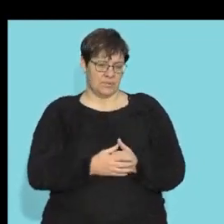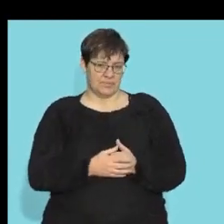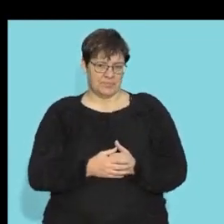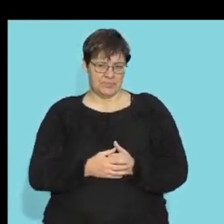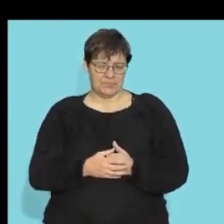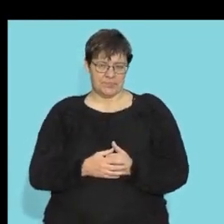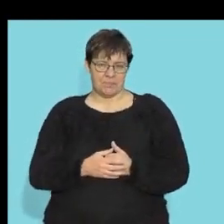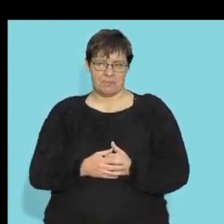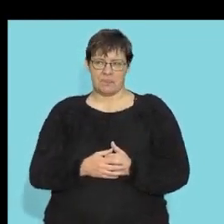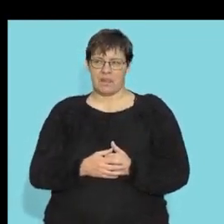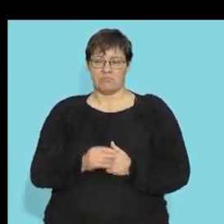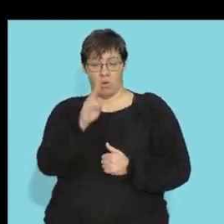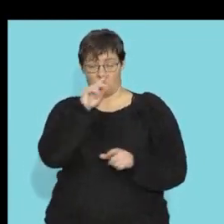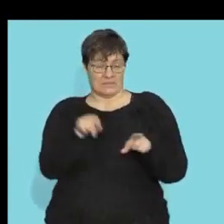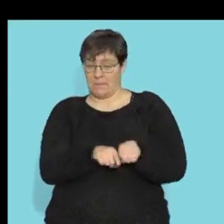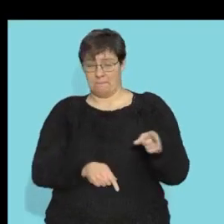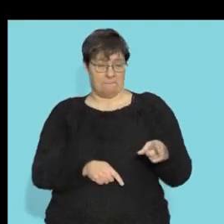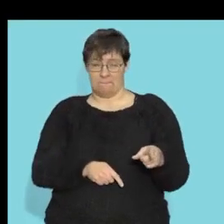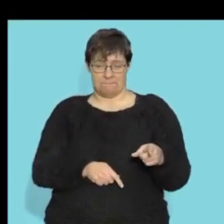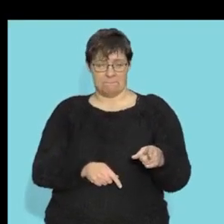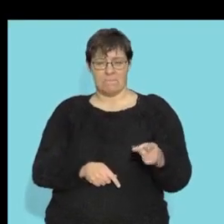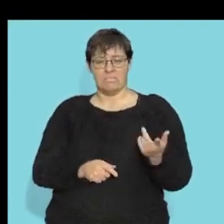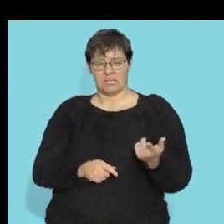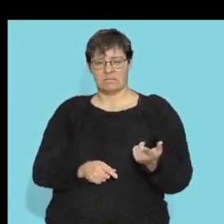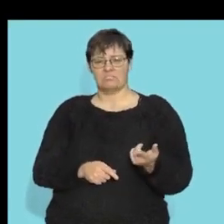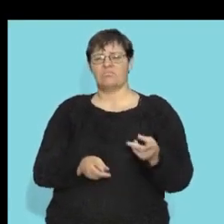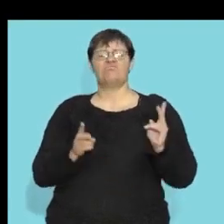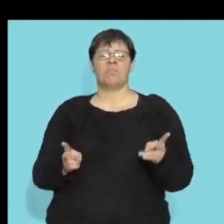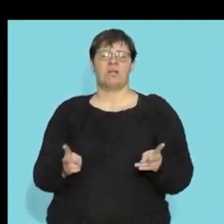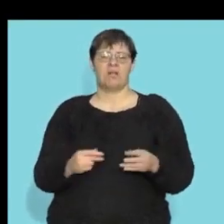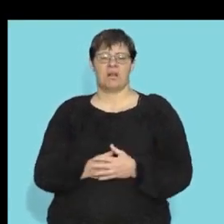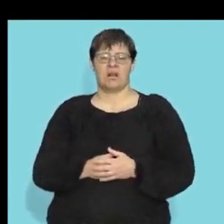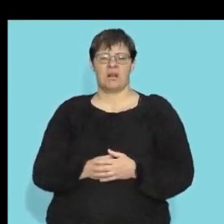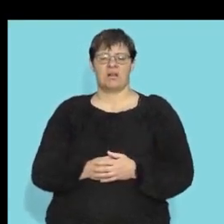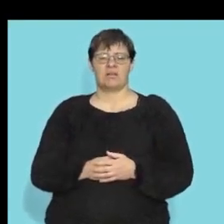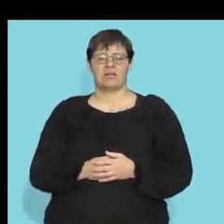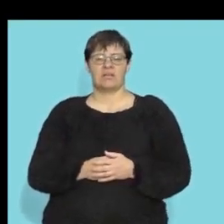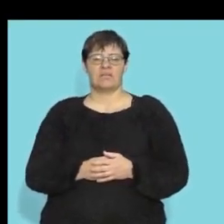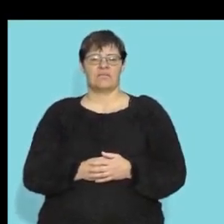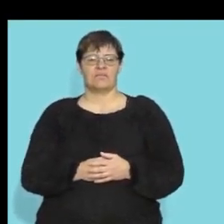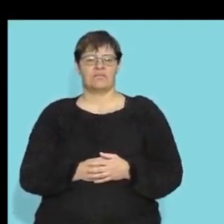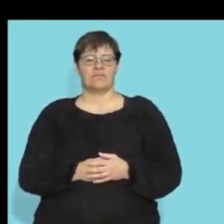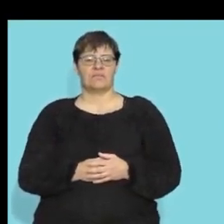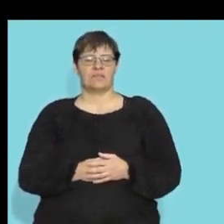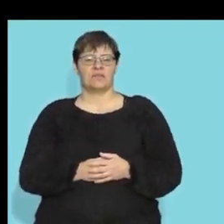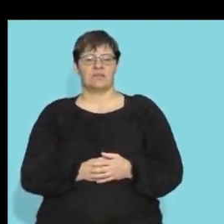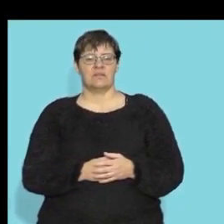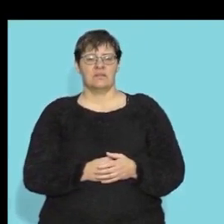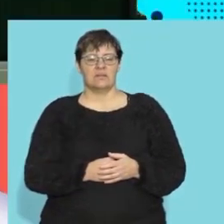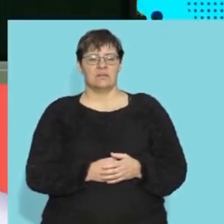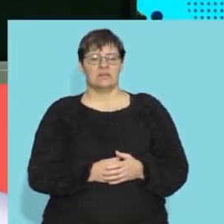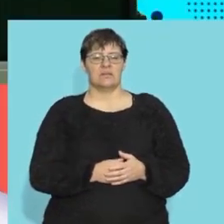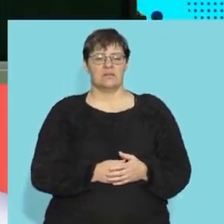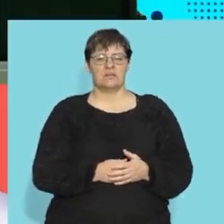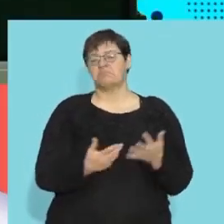dioxide. It's not going to look like this as much as this. This is usually, remember I said to you, if